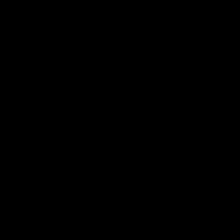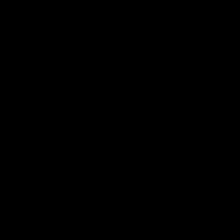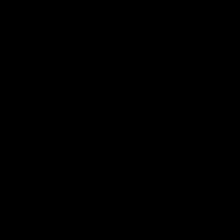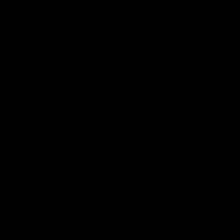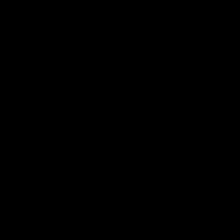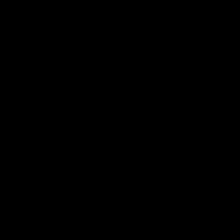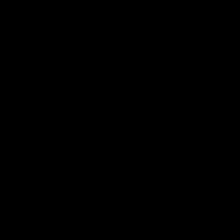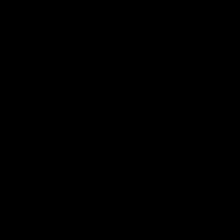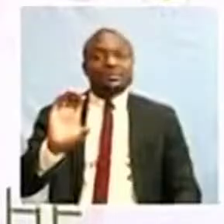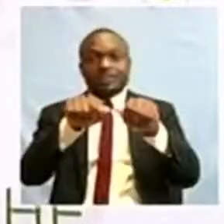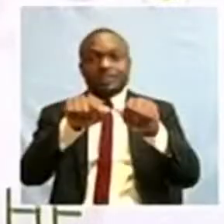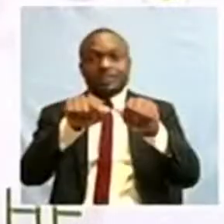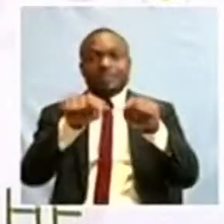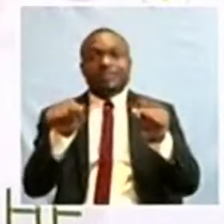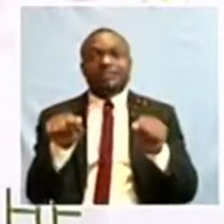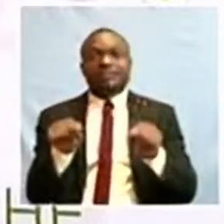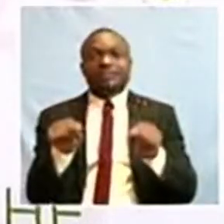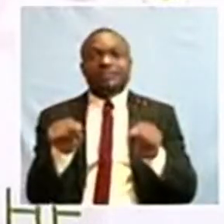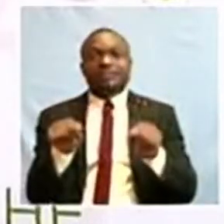and